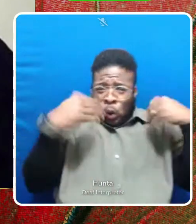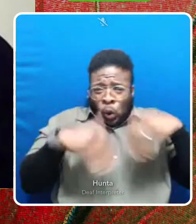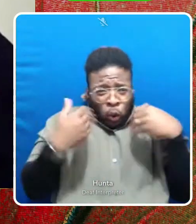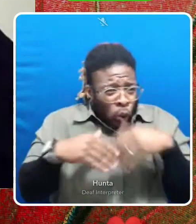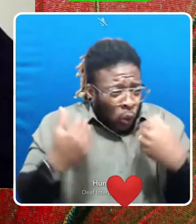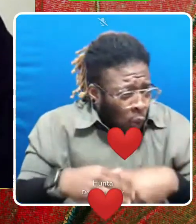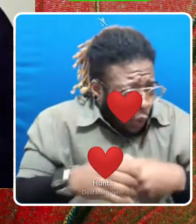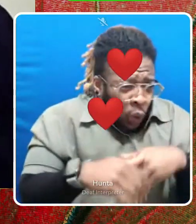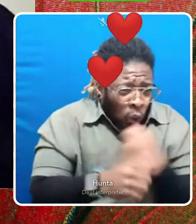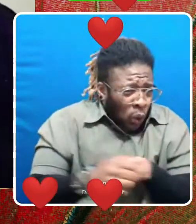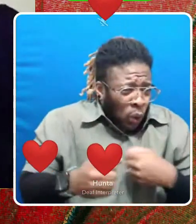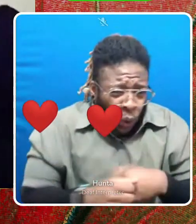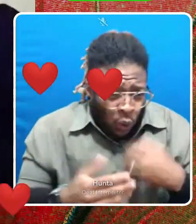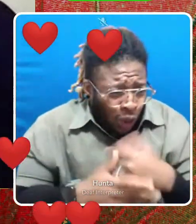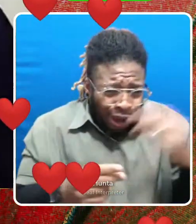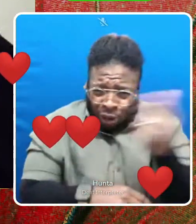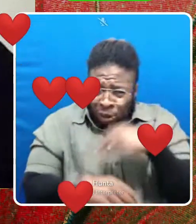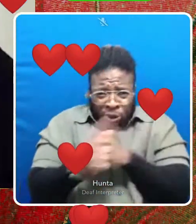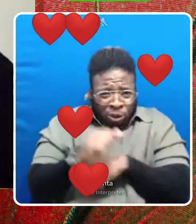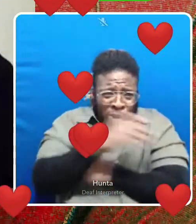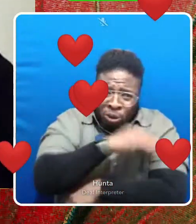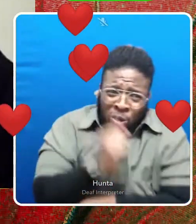Woo! Woo!